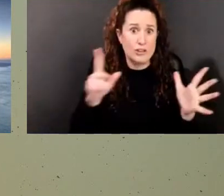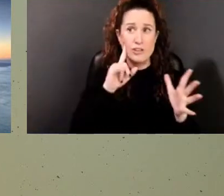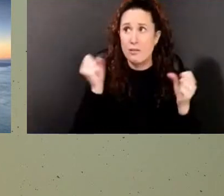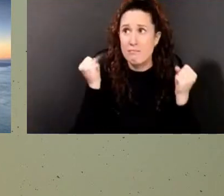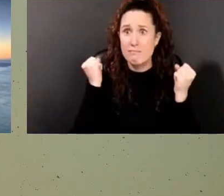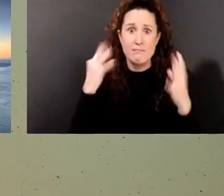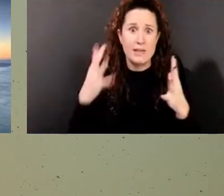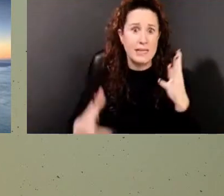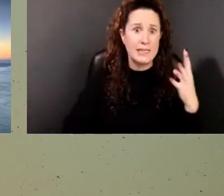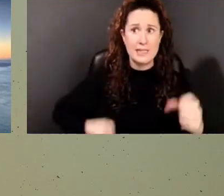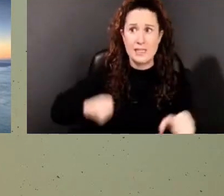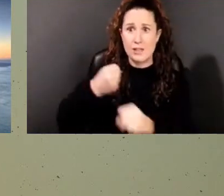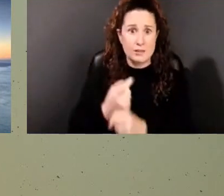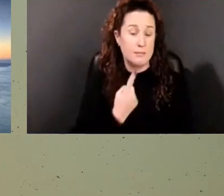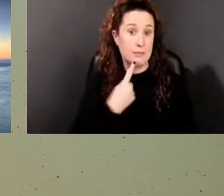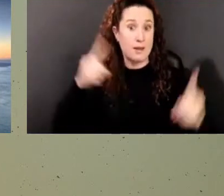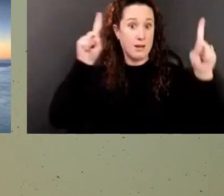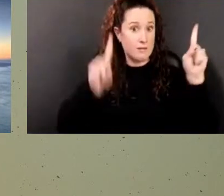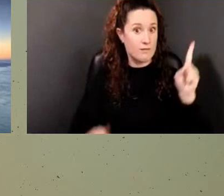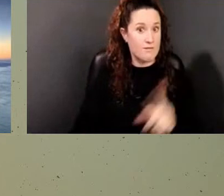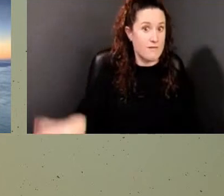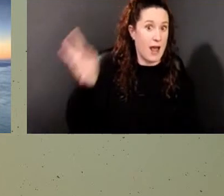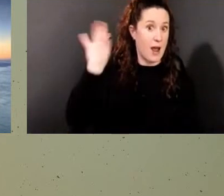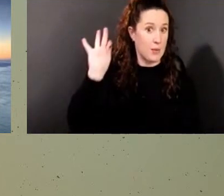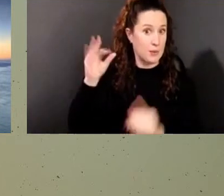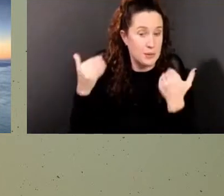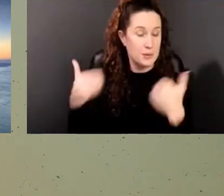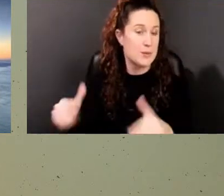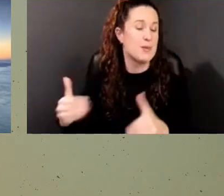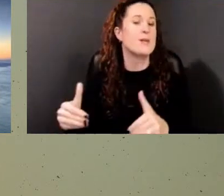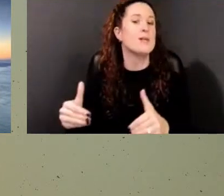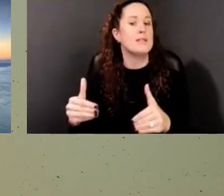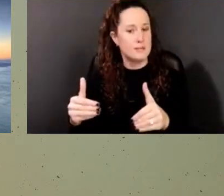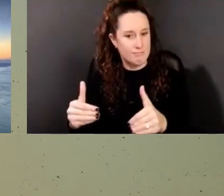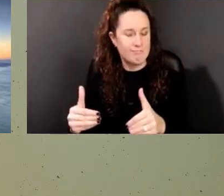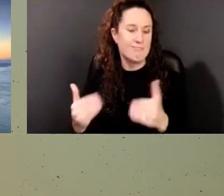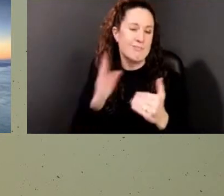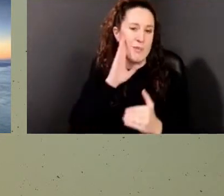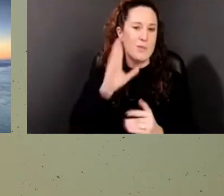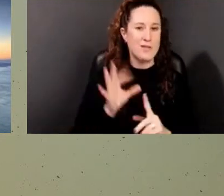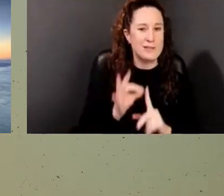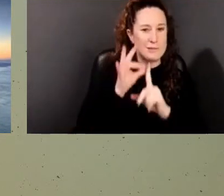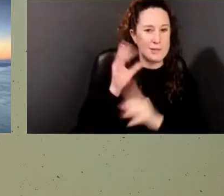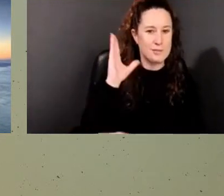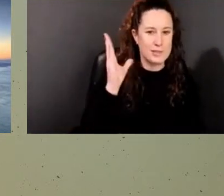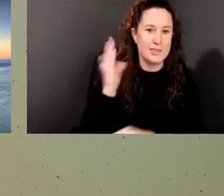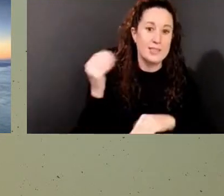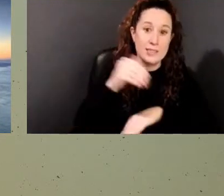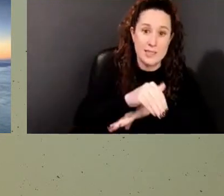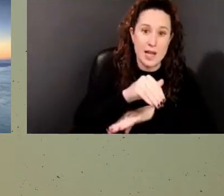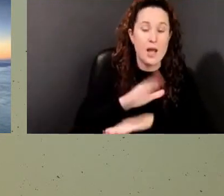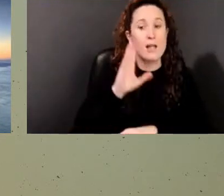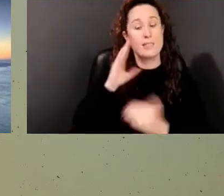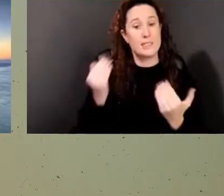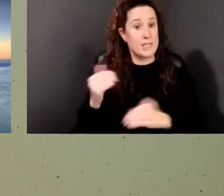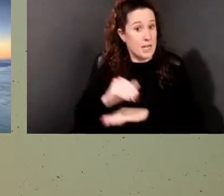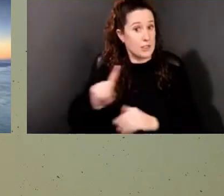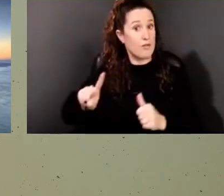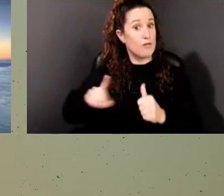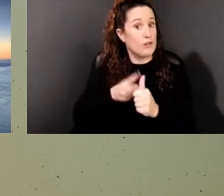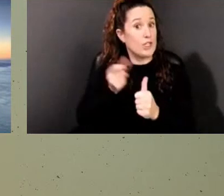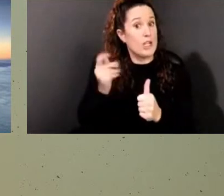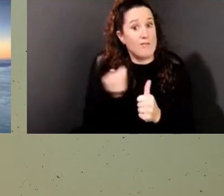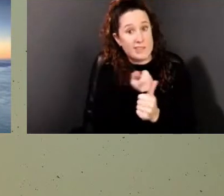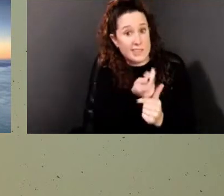years. And so tonight is going to be a special presentation. It is one in our series of panel discussions that